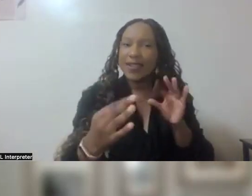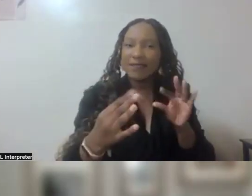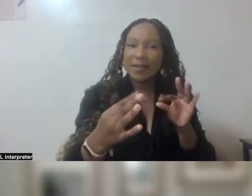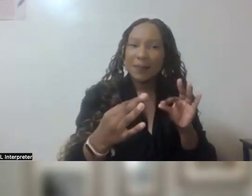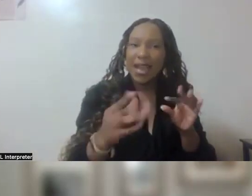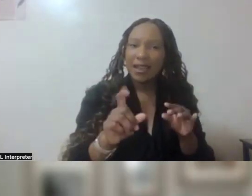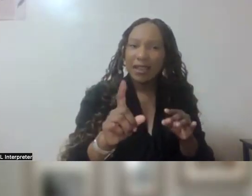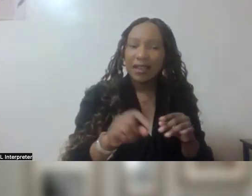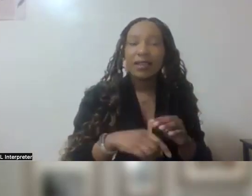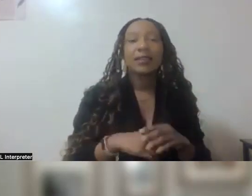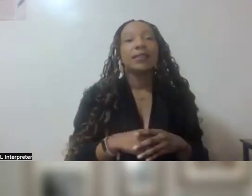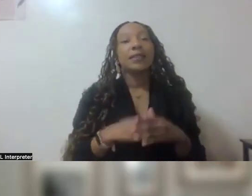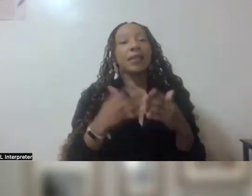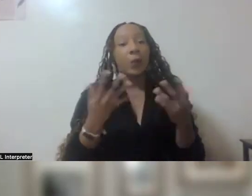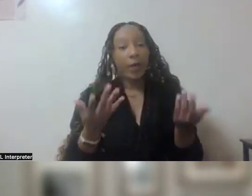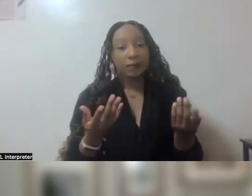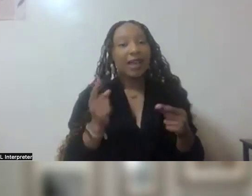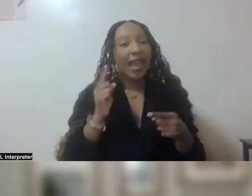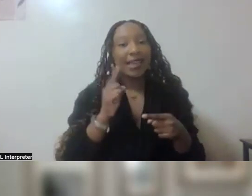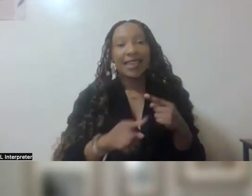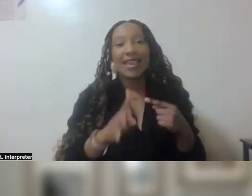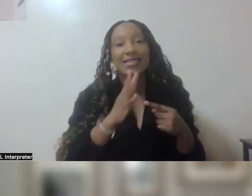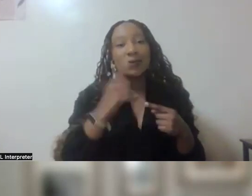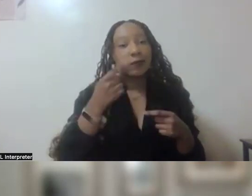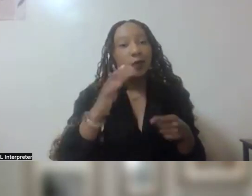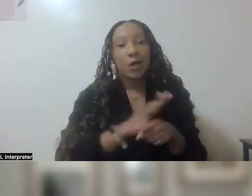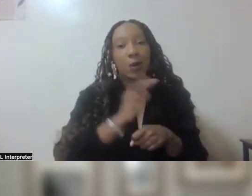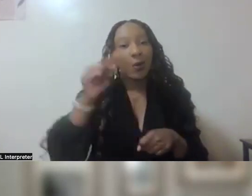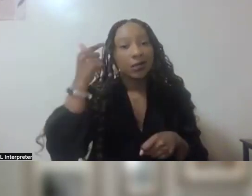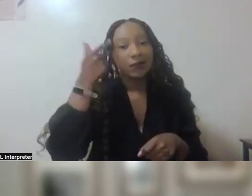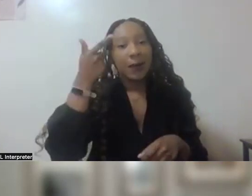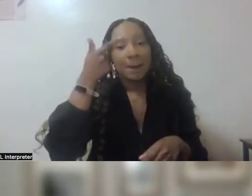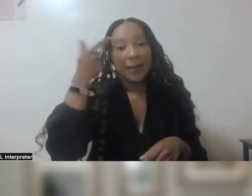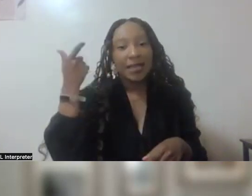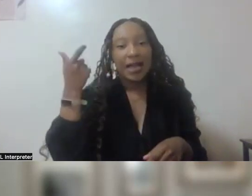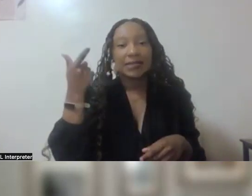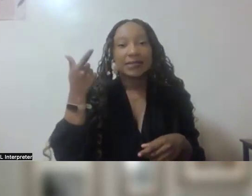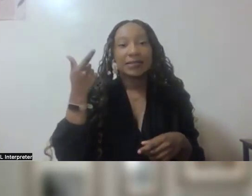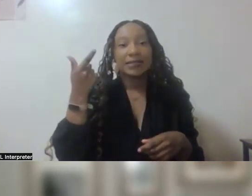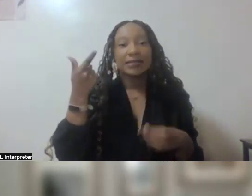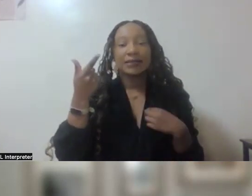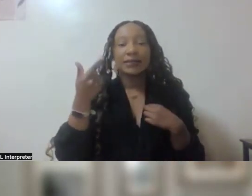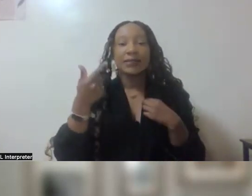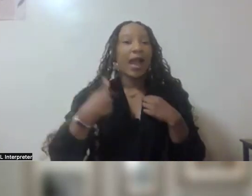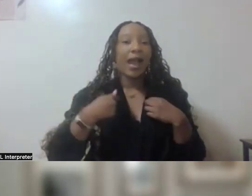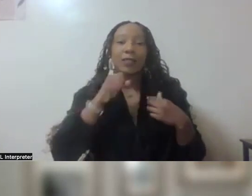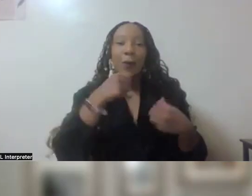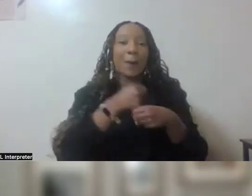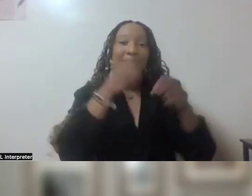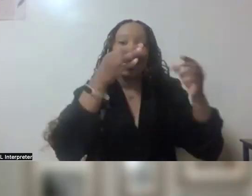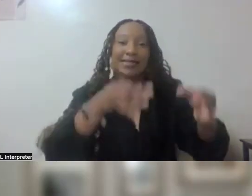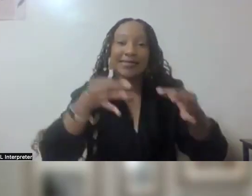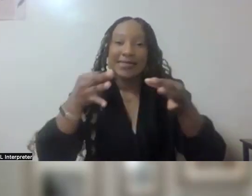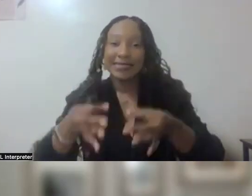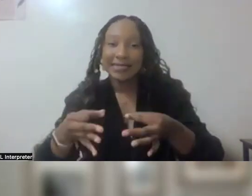whole government here, Got it. because, selection, I'm not the one who makes the choices, but I will